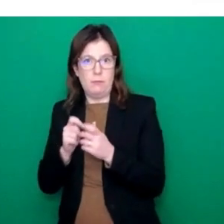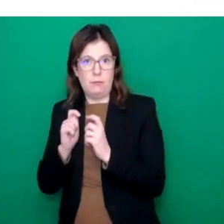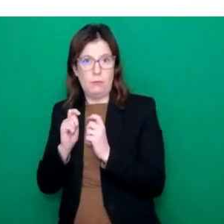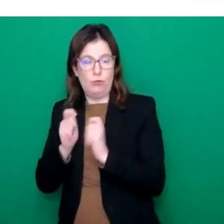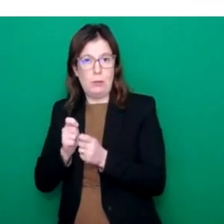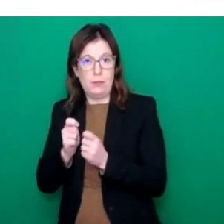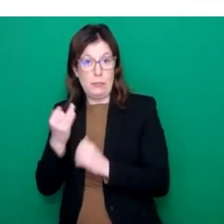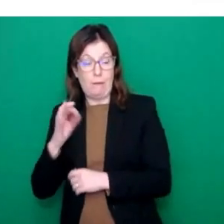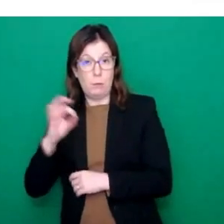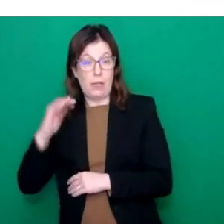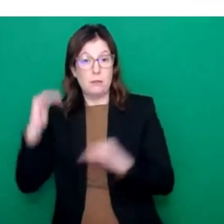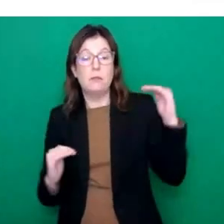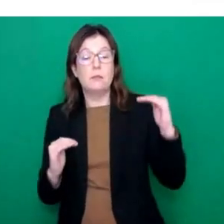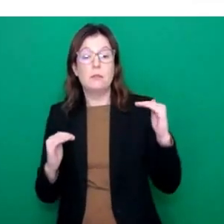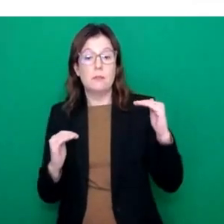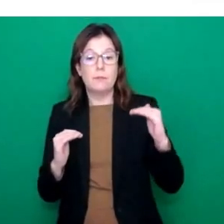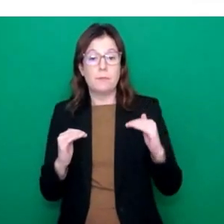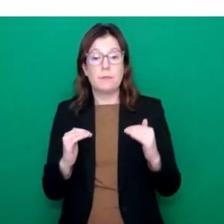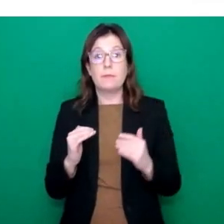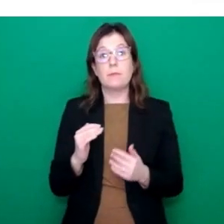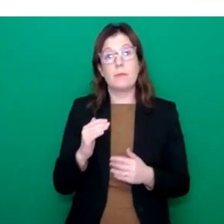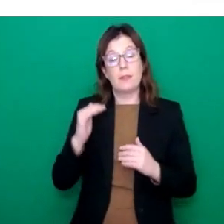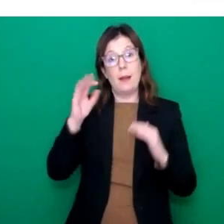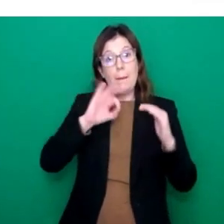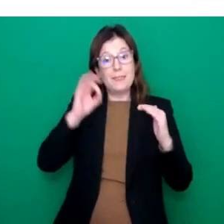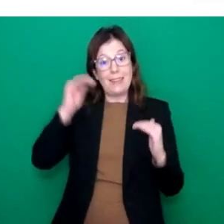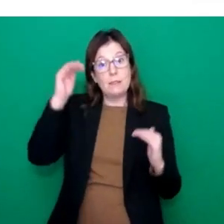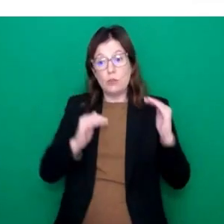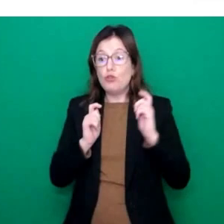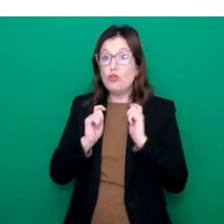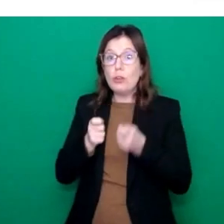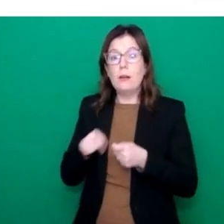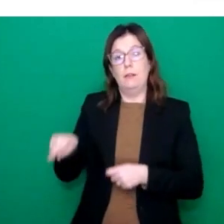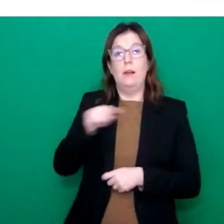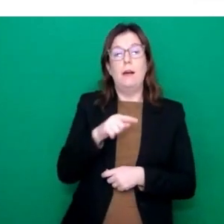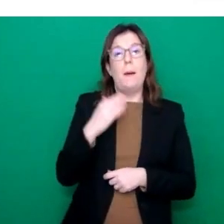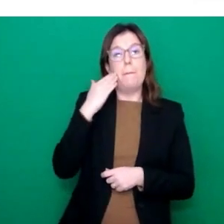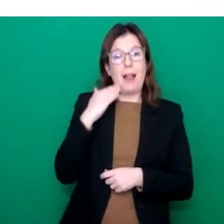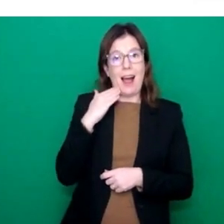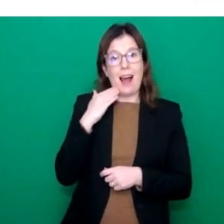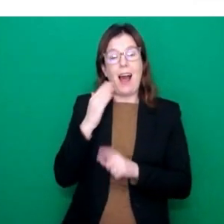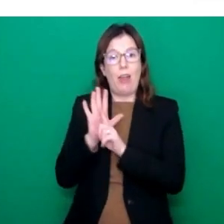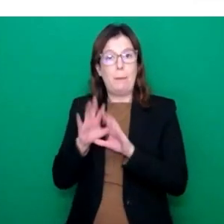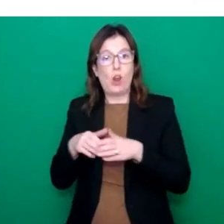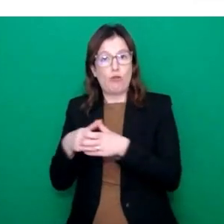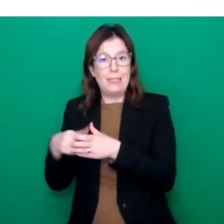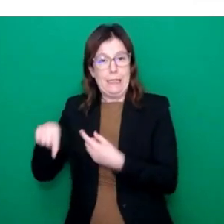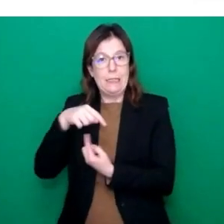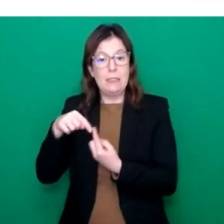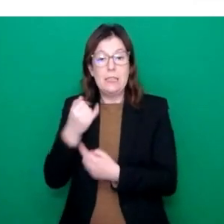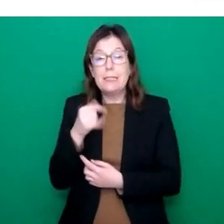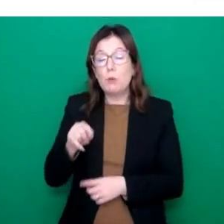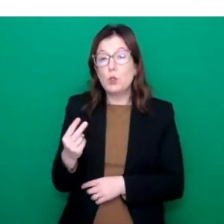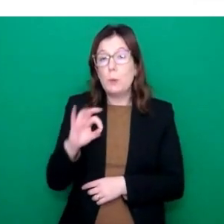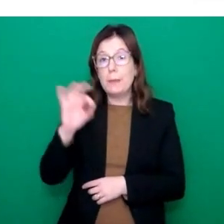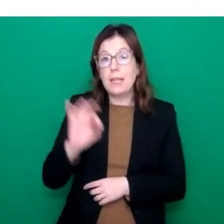at 7%. The lowest percentage of people receiving treatment were those from Black ethnic minority groups,